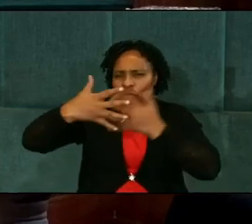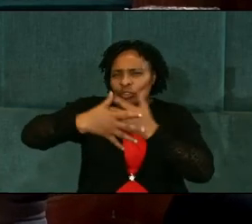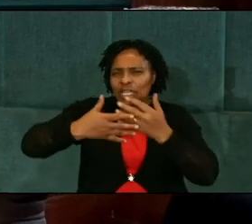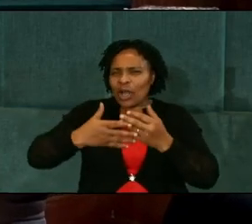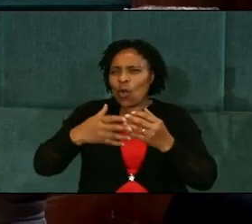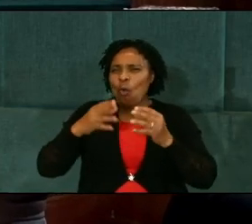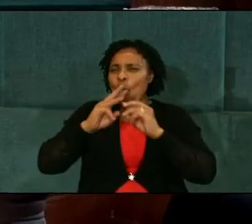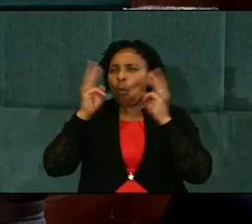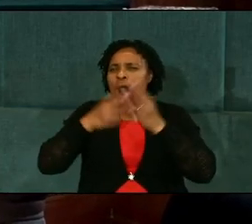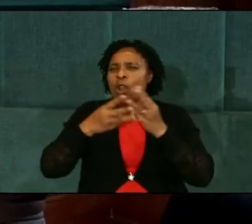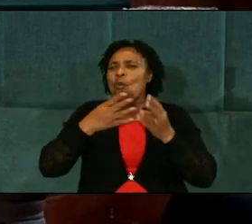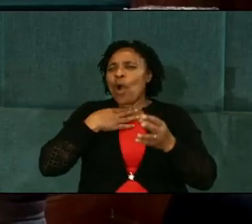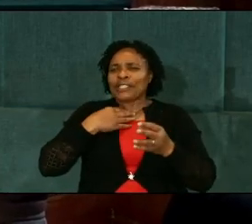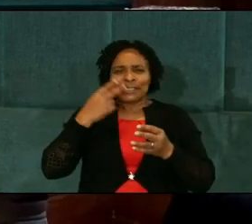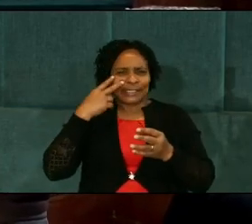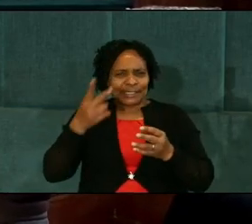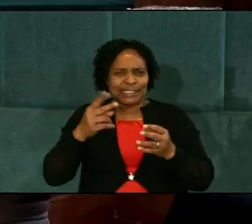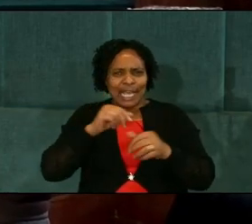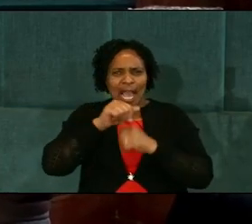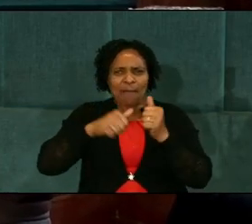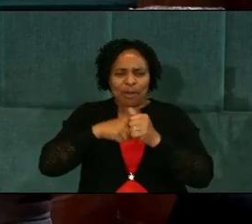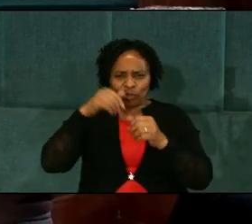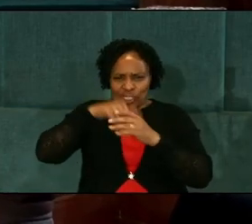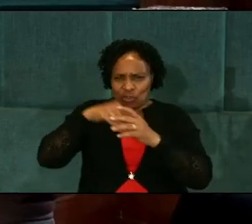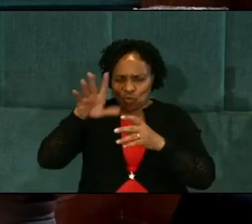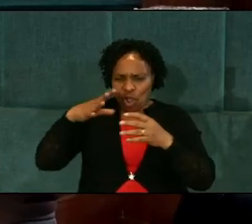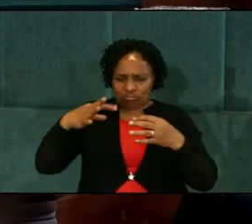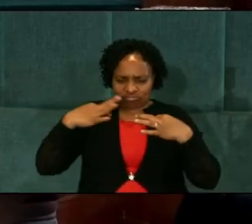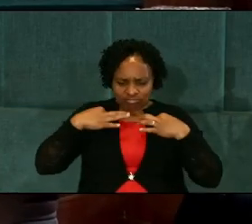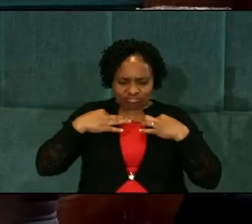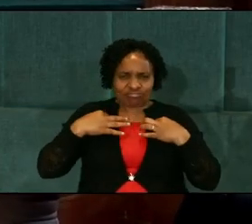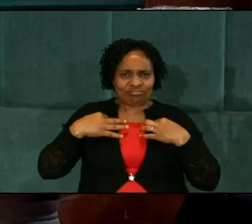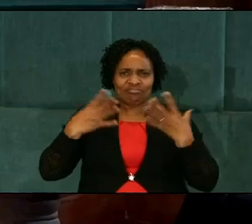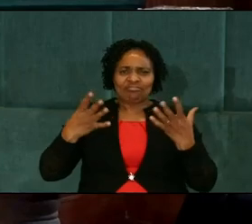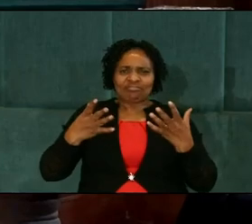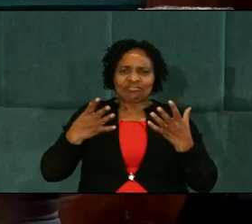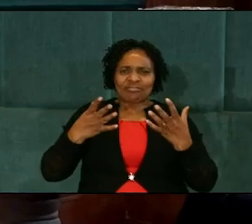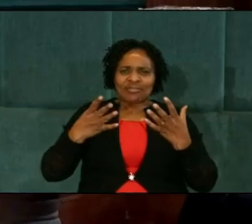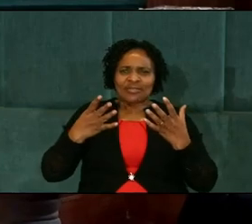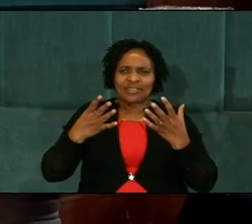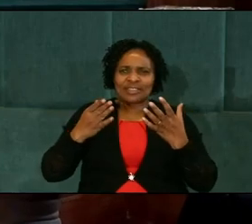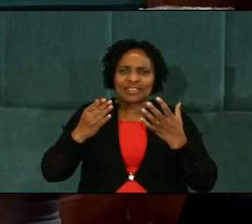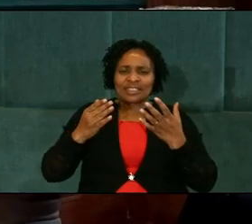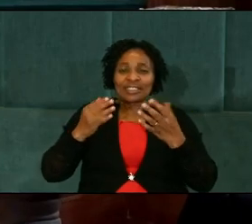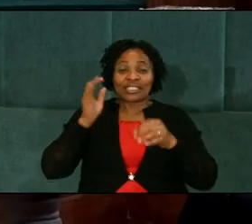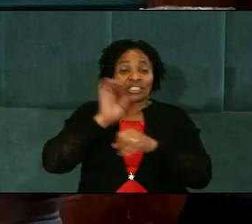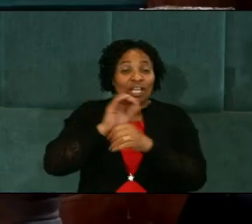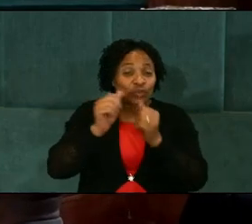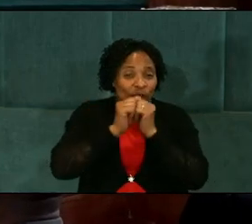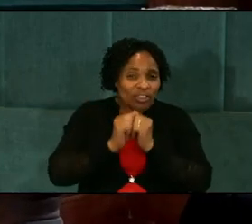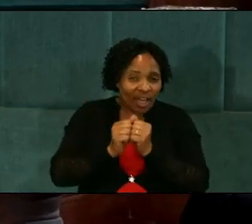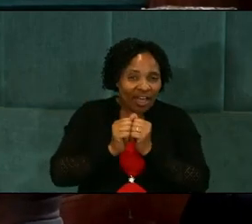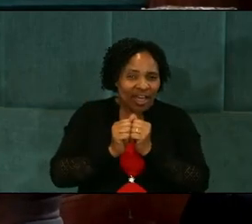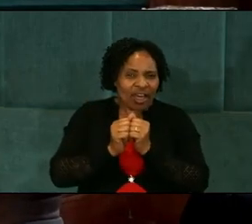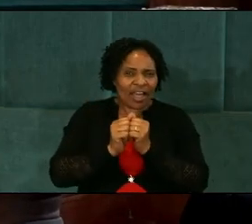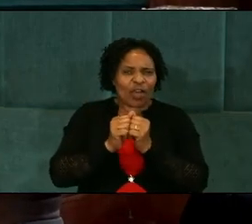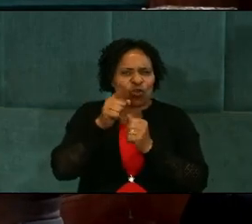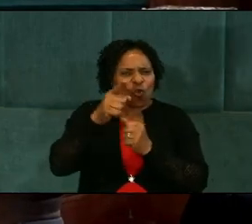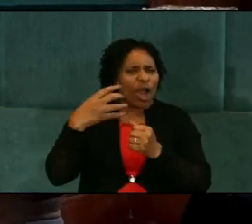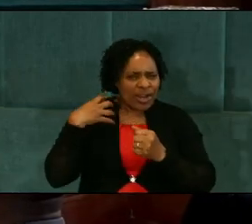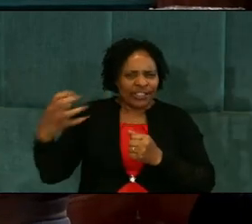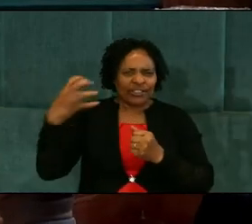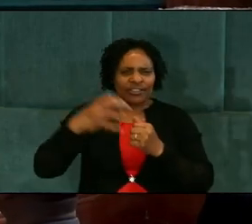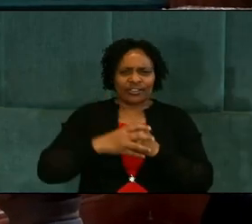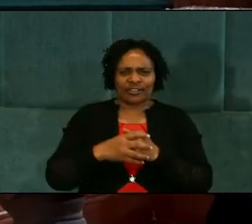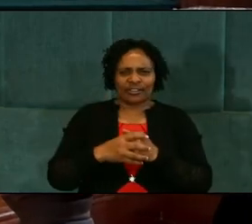sees who had to tear out a Bible page and stitch it in their clothes, living in a mountain. Is the church with me? Rich, I have